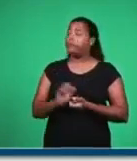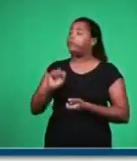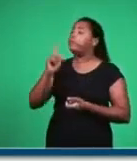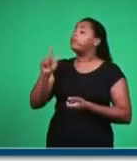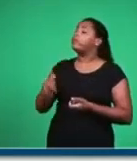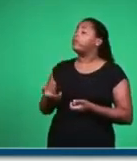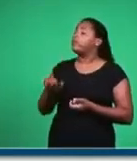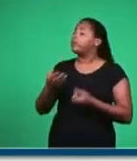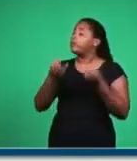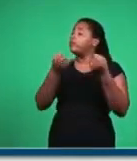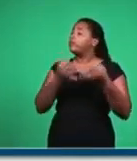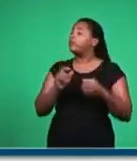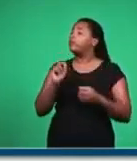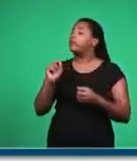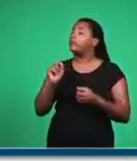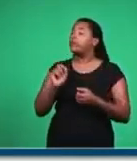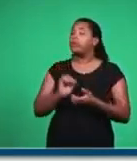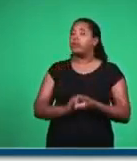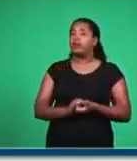Who will say something?